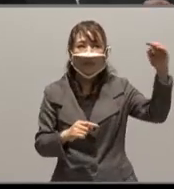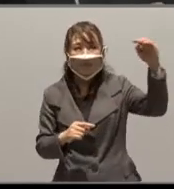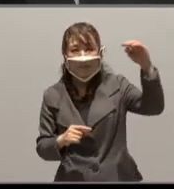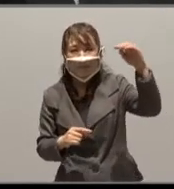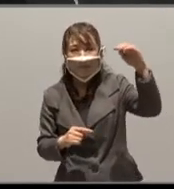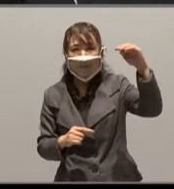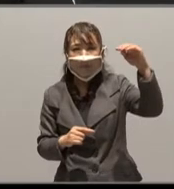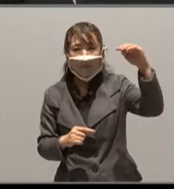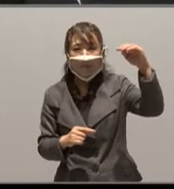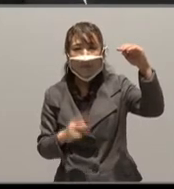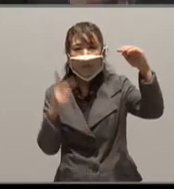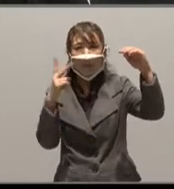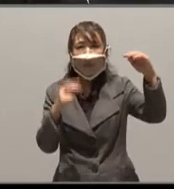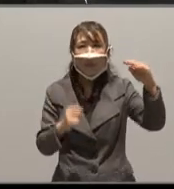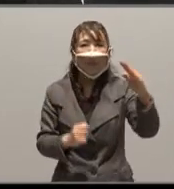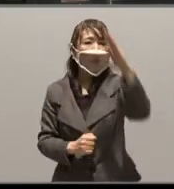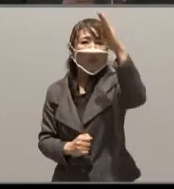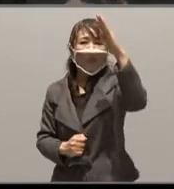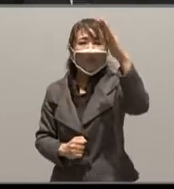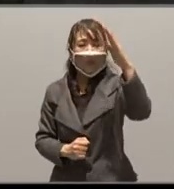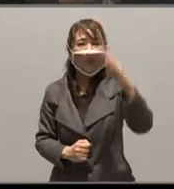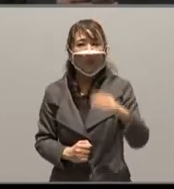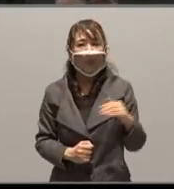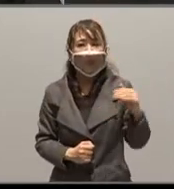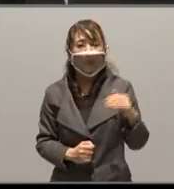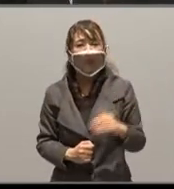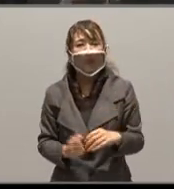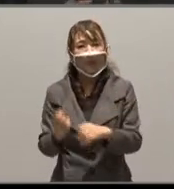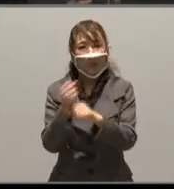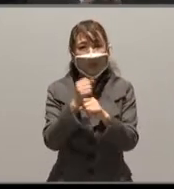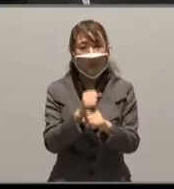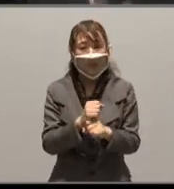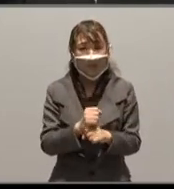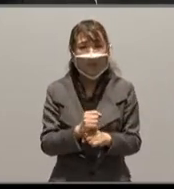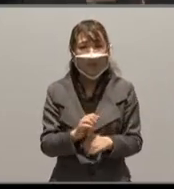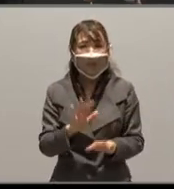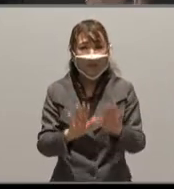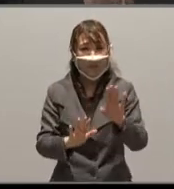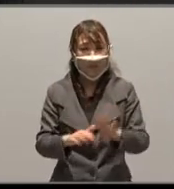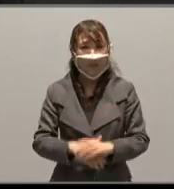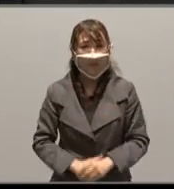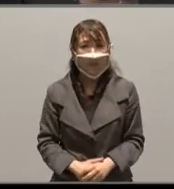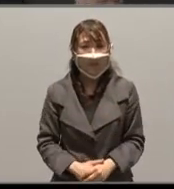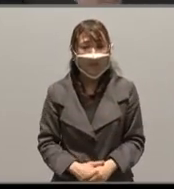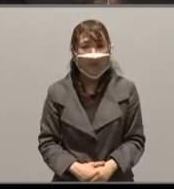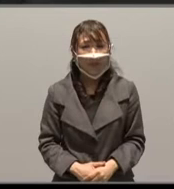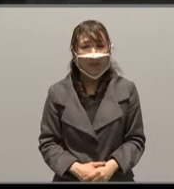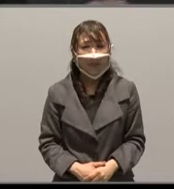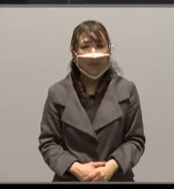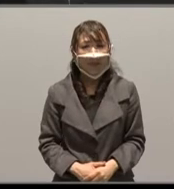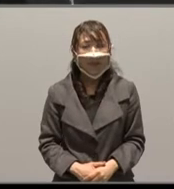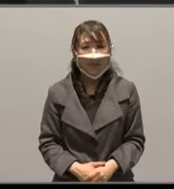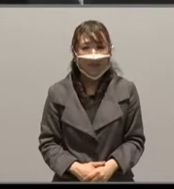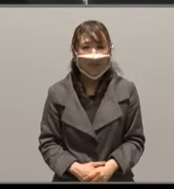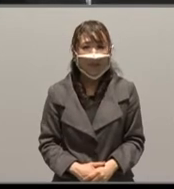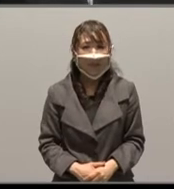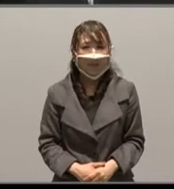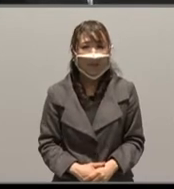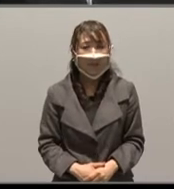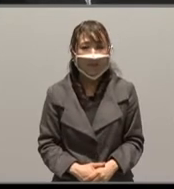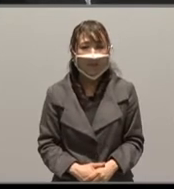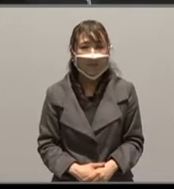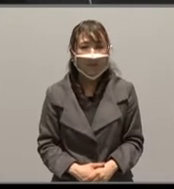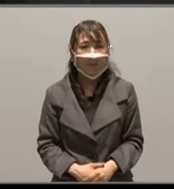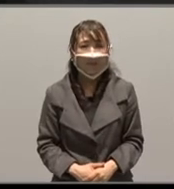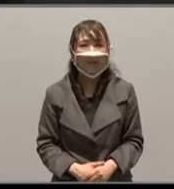second day. But if you just go on a trip, which is not in the forest, the stress hormone